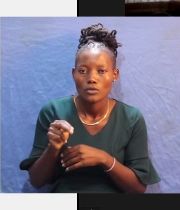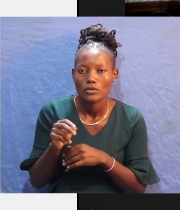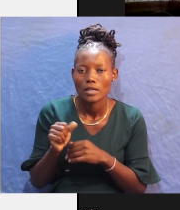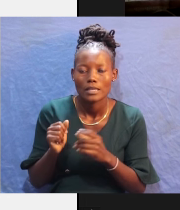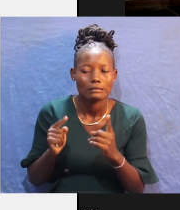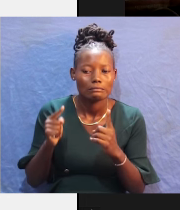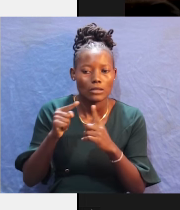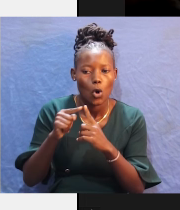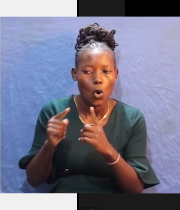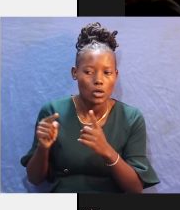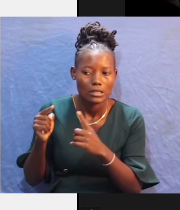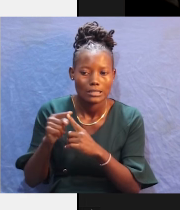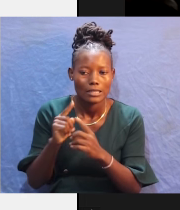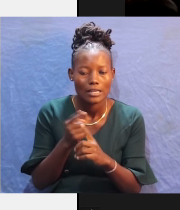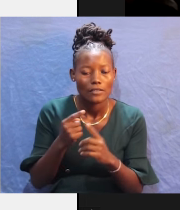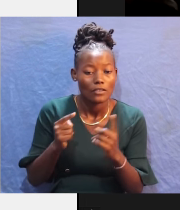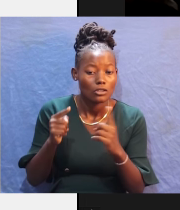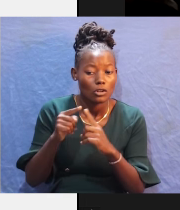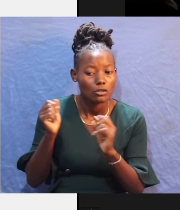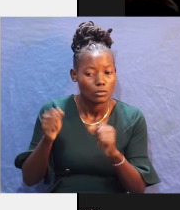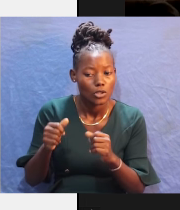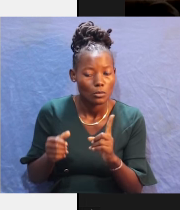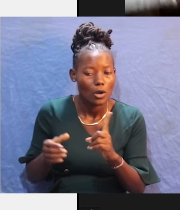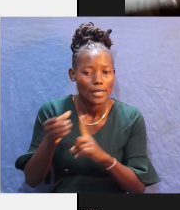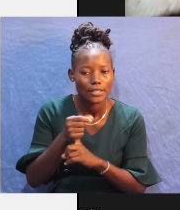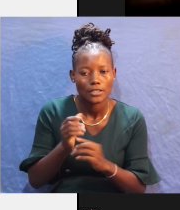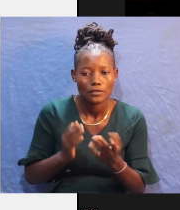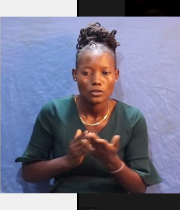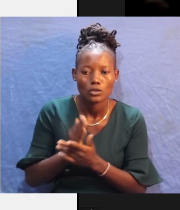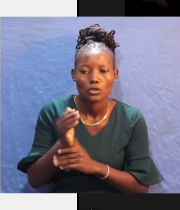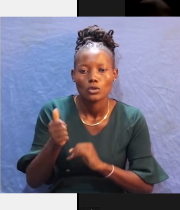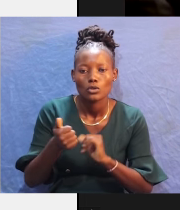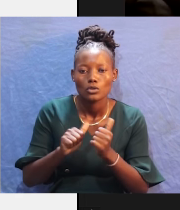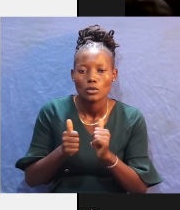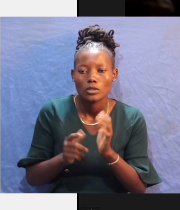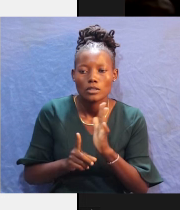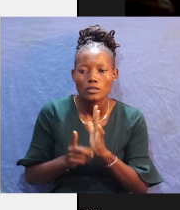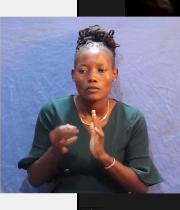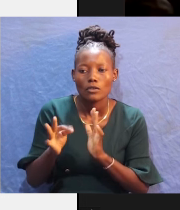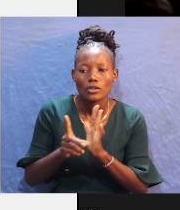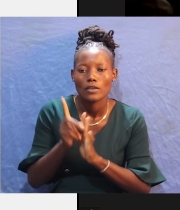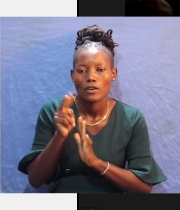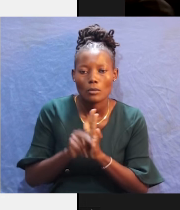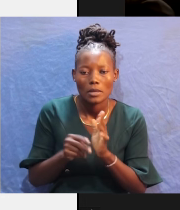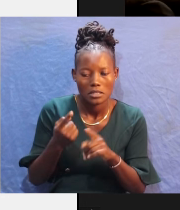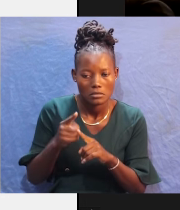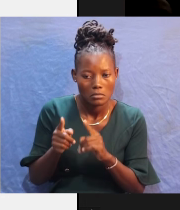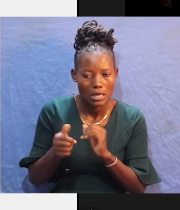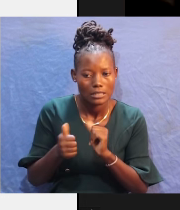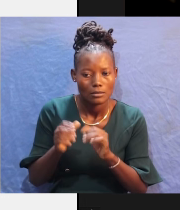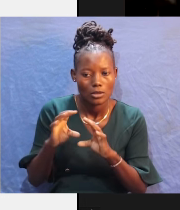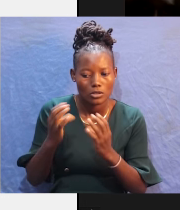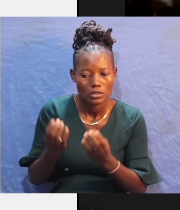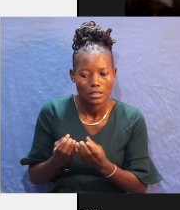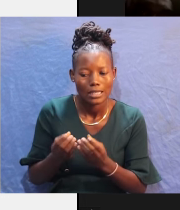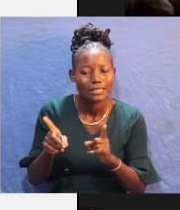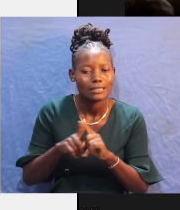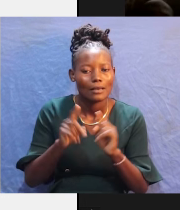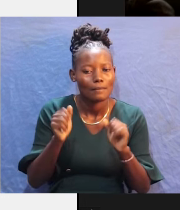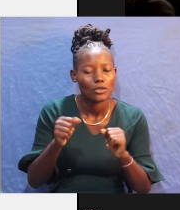Goals, those goals can be achieved through the plus sport element. But when we talk about sport plus, that also can